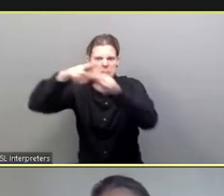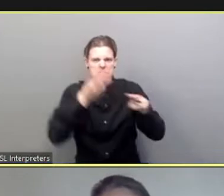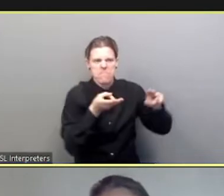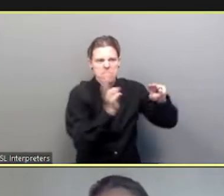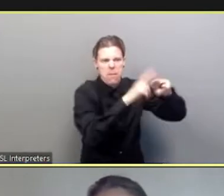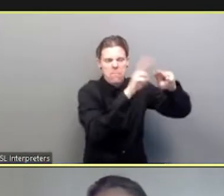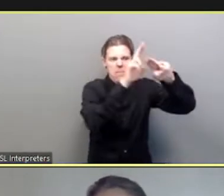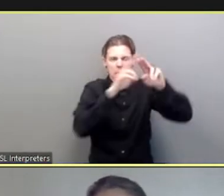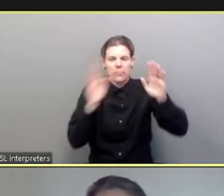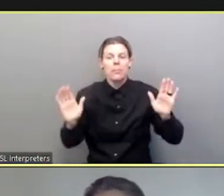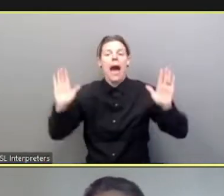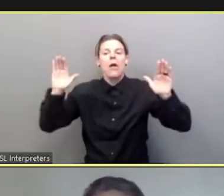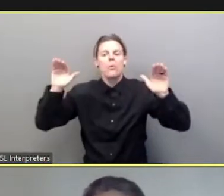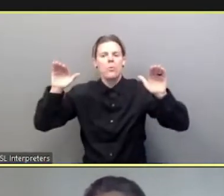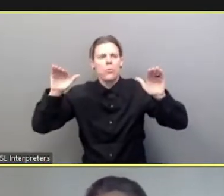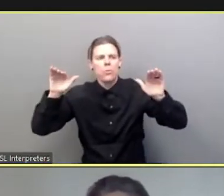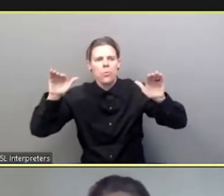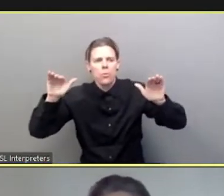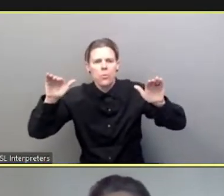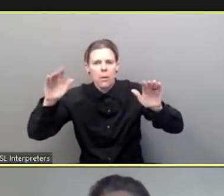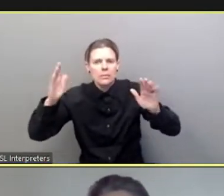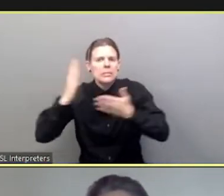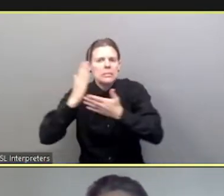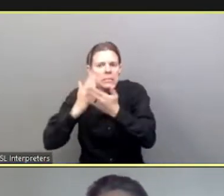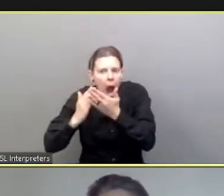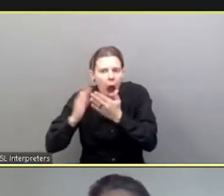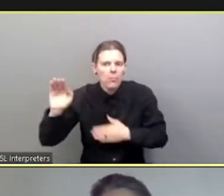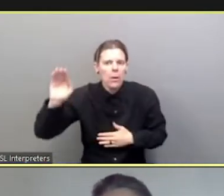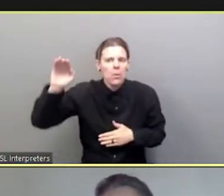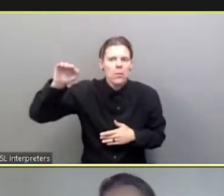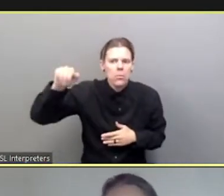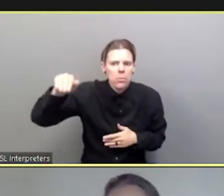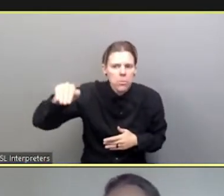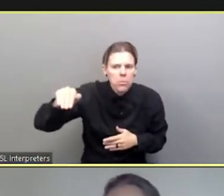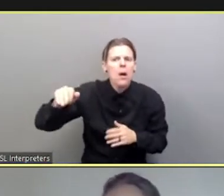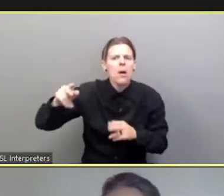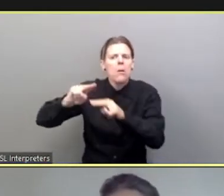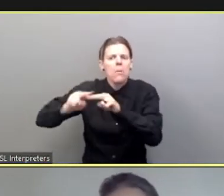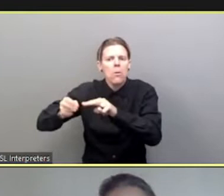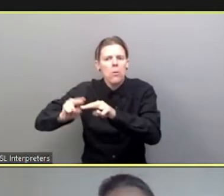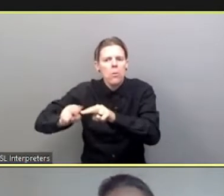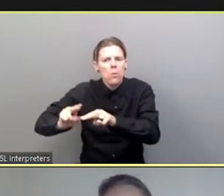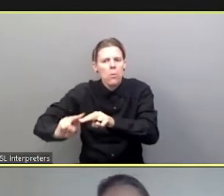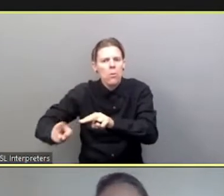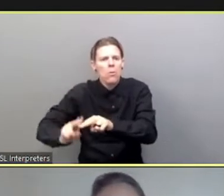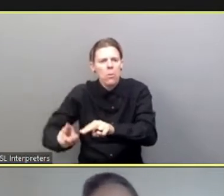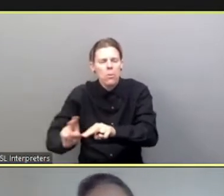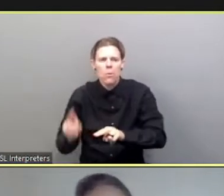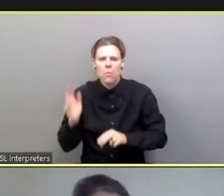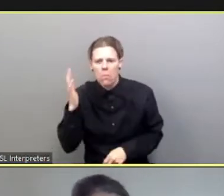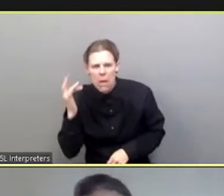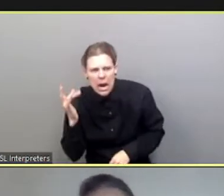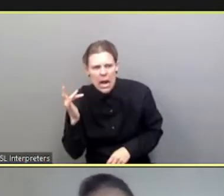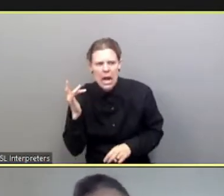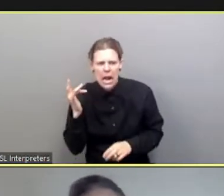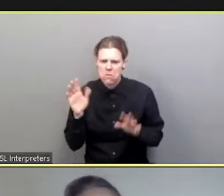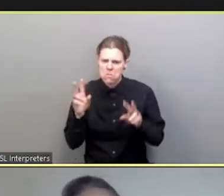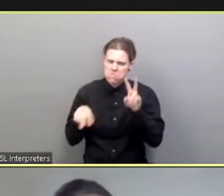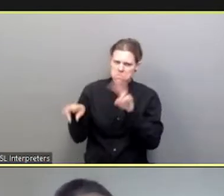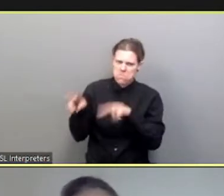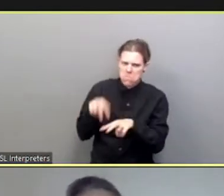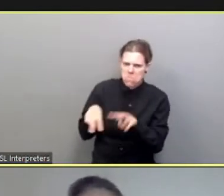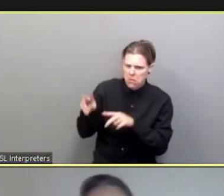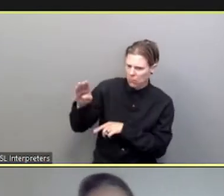peak of cases that we were seeing from Delta. It looks like that downward trajectory